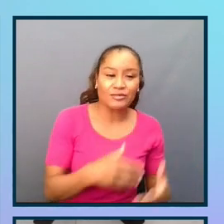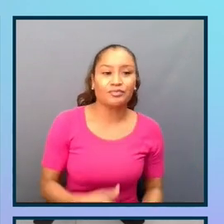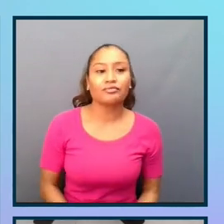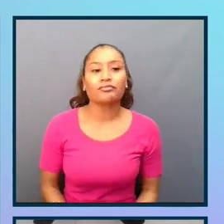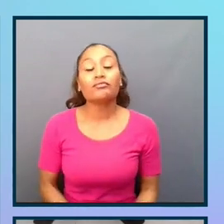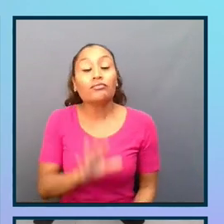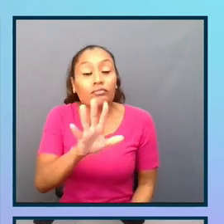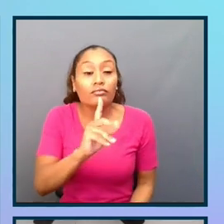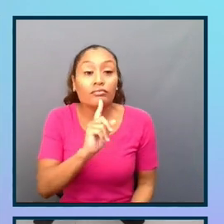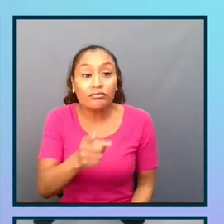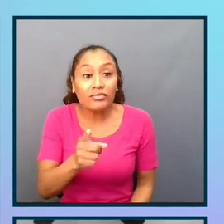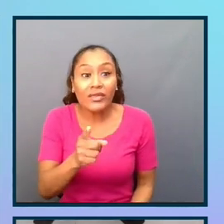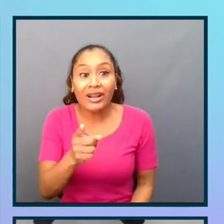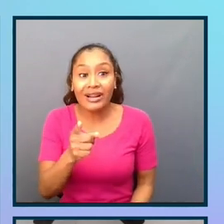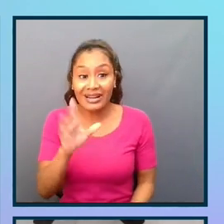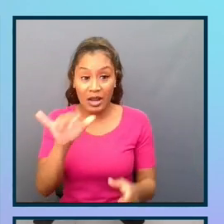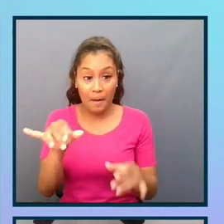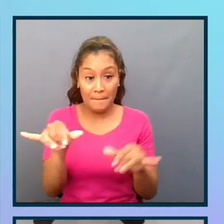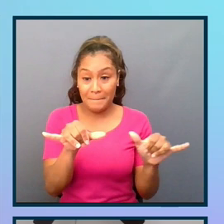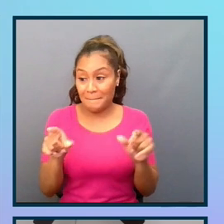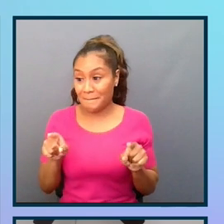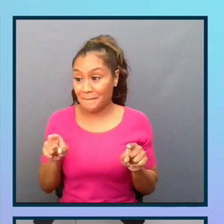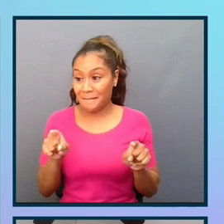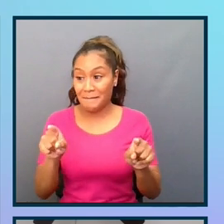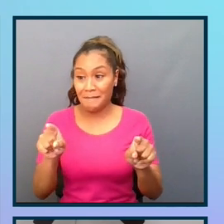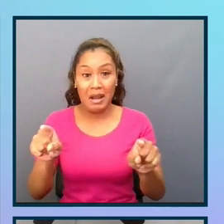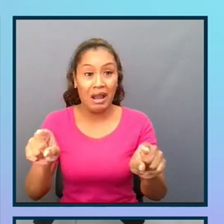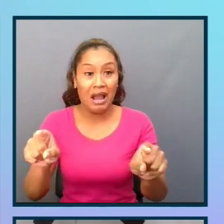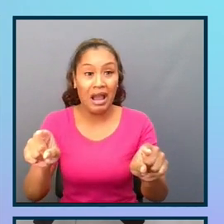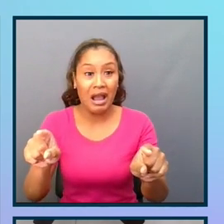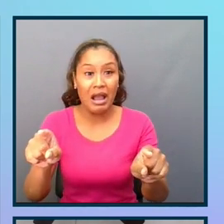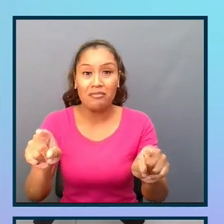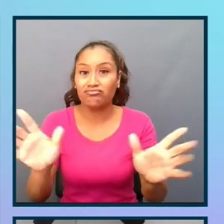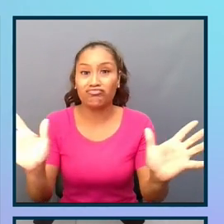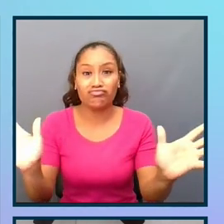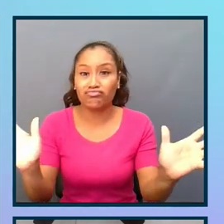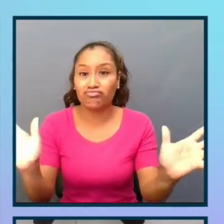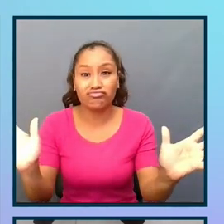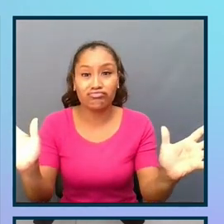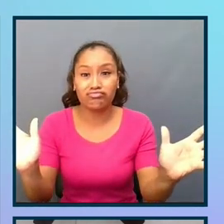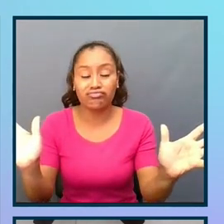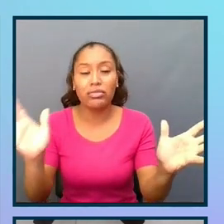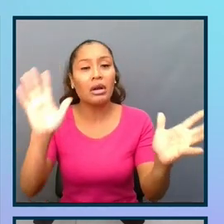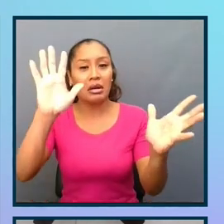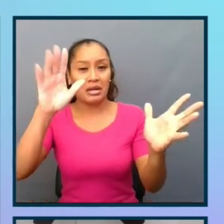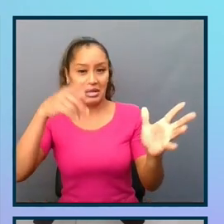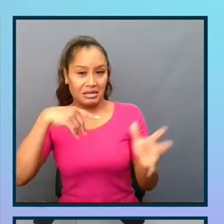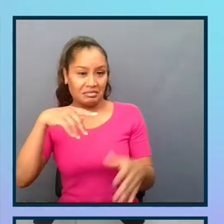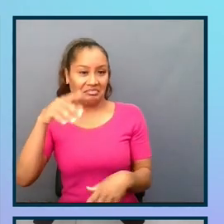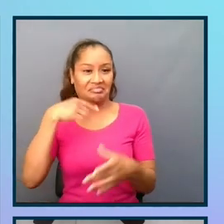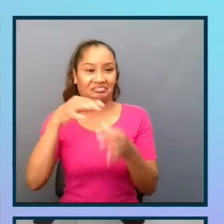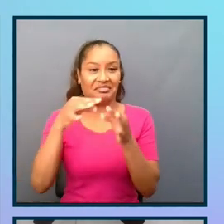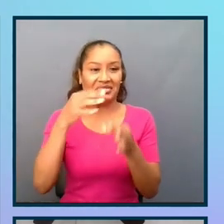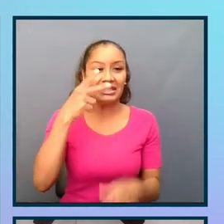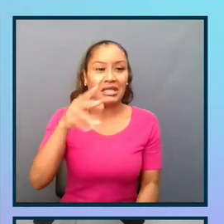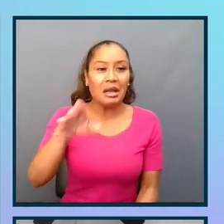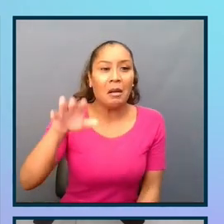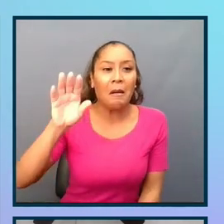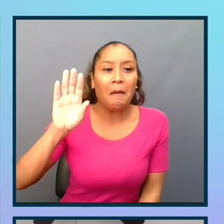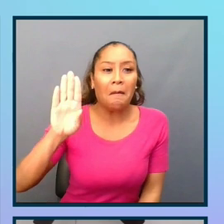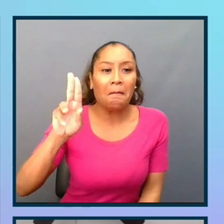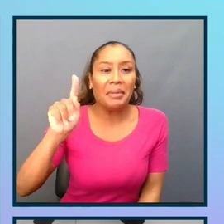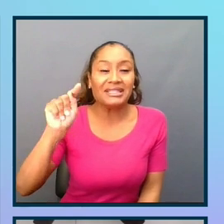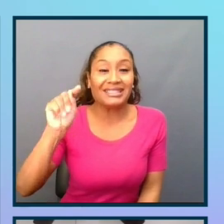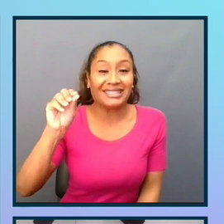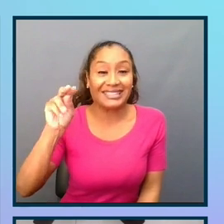In fact, parity between platforms does not exist whatsoever. Let's take button, one of the most bare-bone components